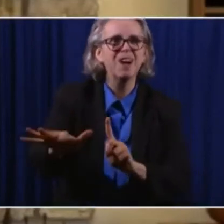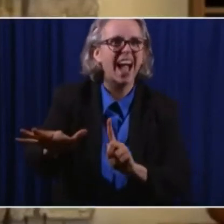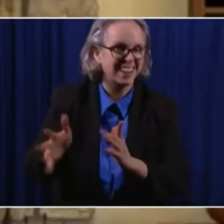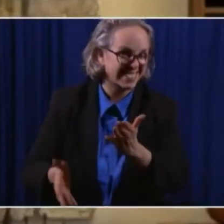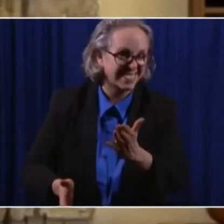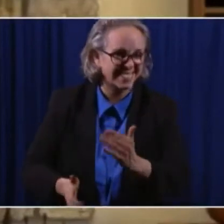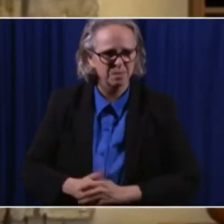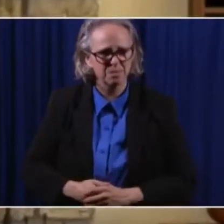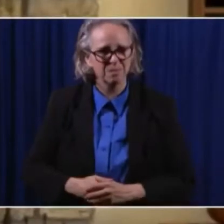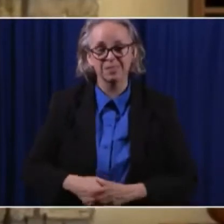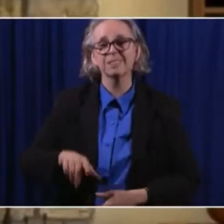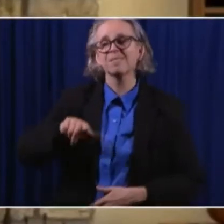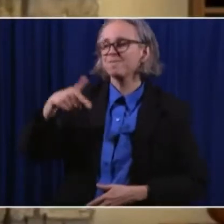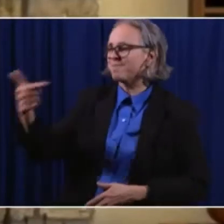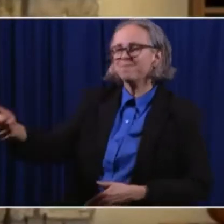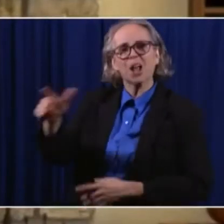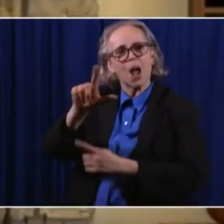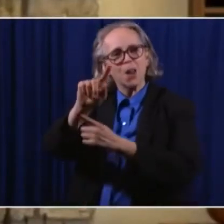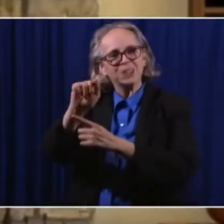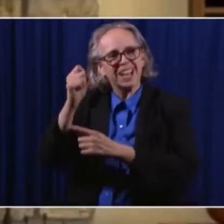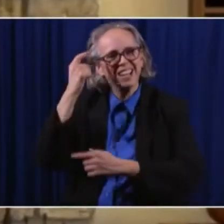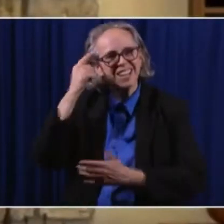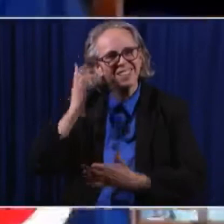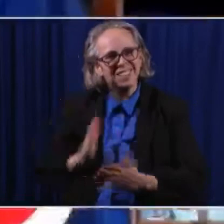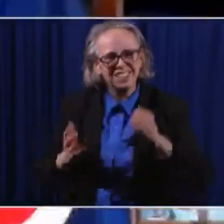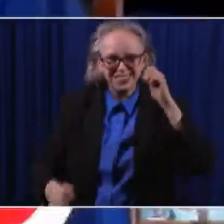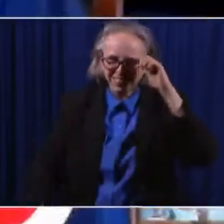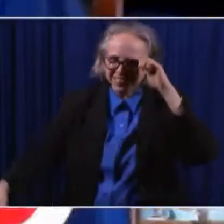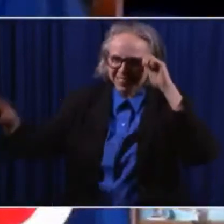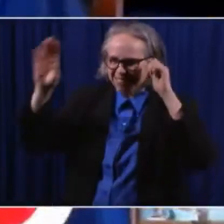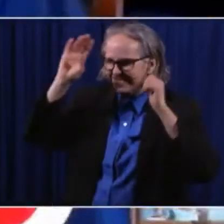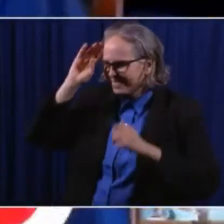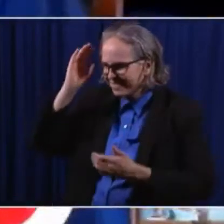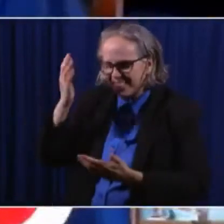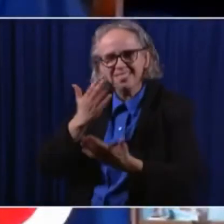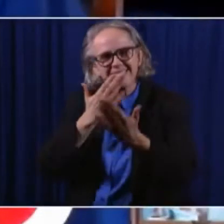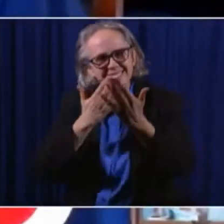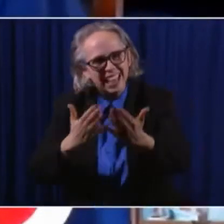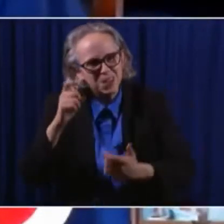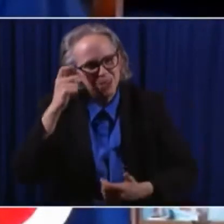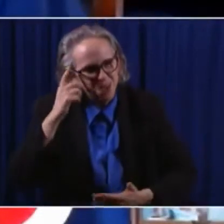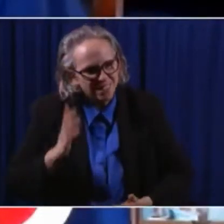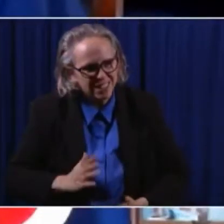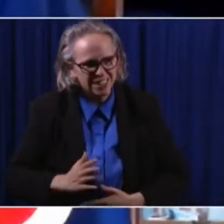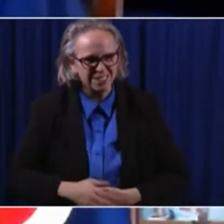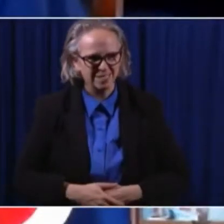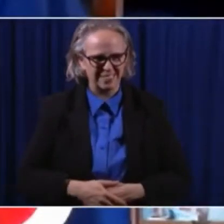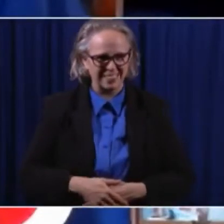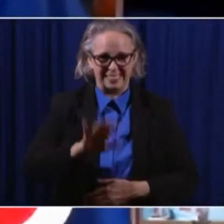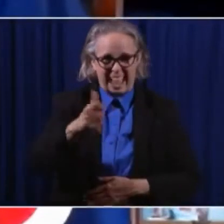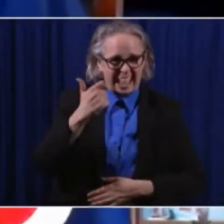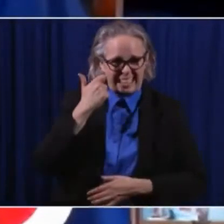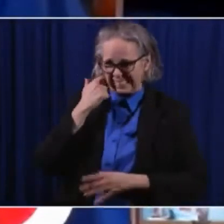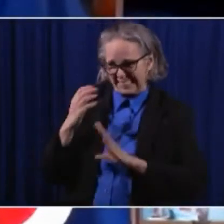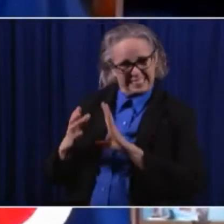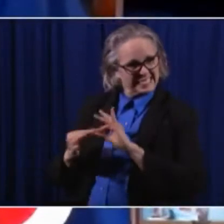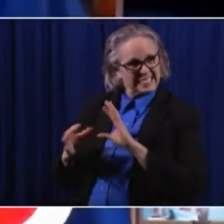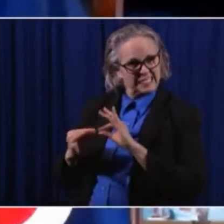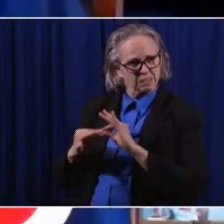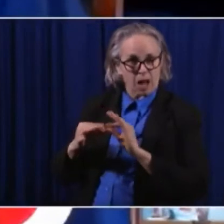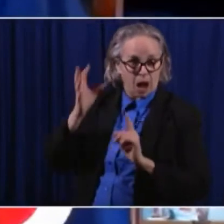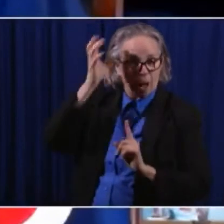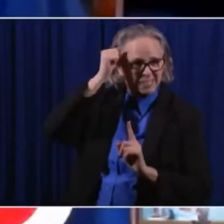you. Thanks very much, Governor. Last part, people need to pay attention to that. It's just common sense. And